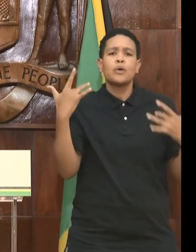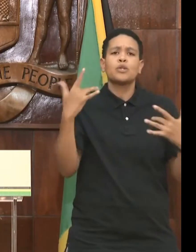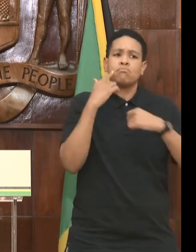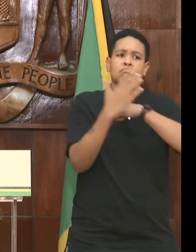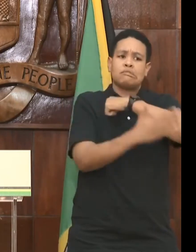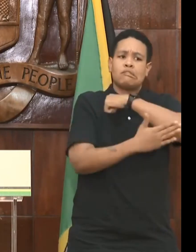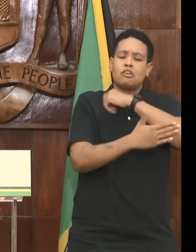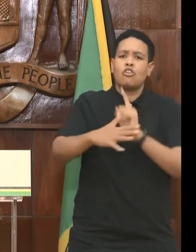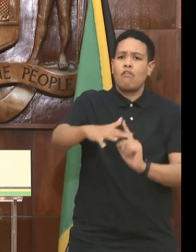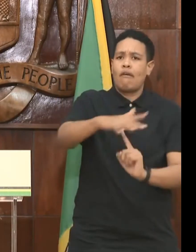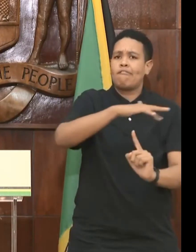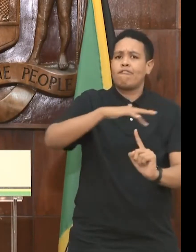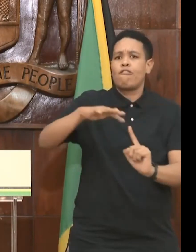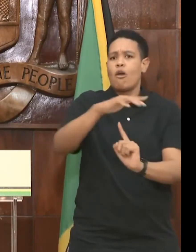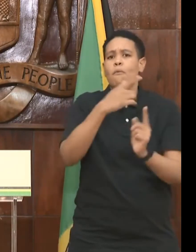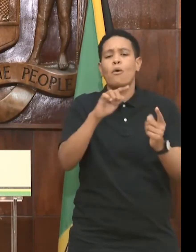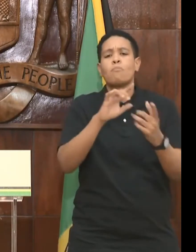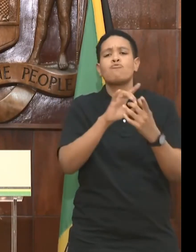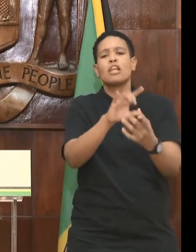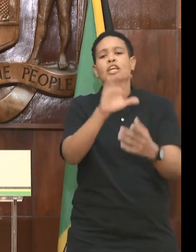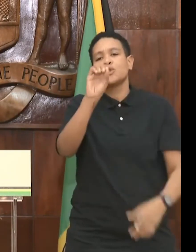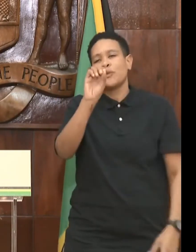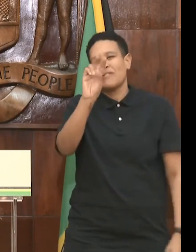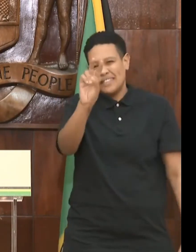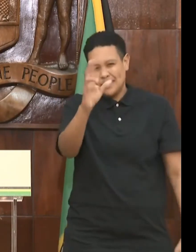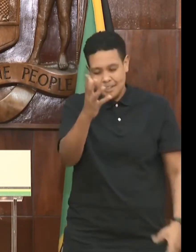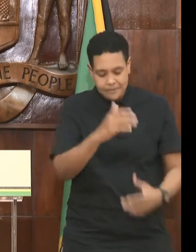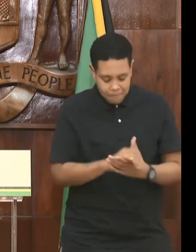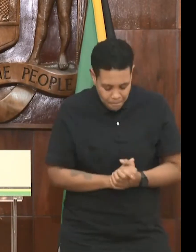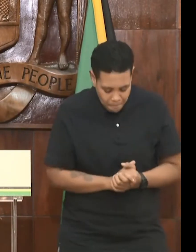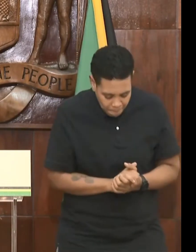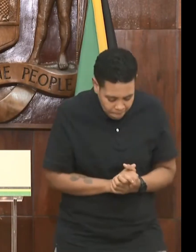national environment around COVID-19.